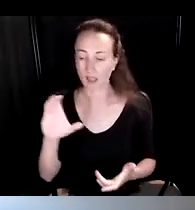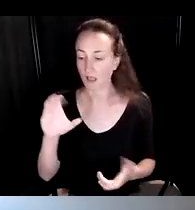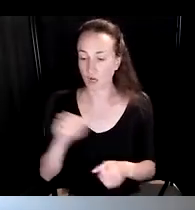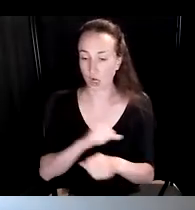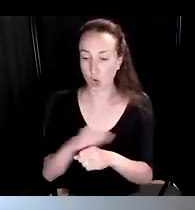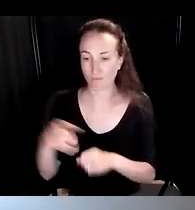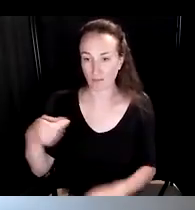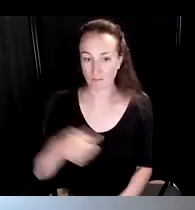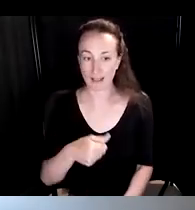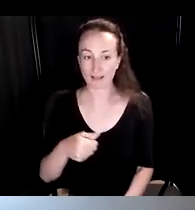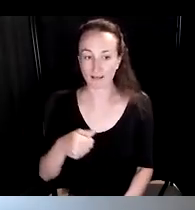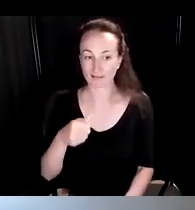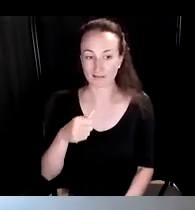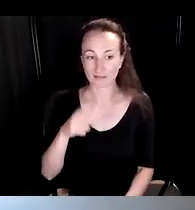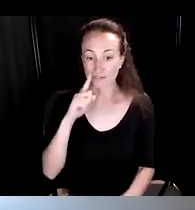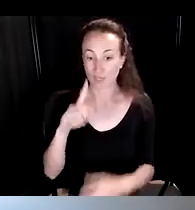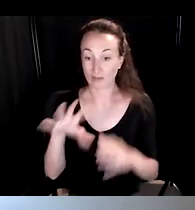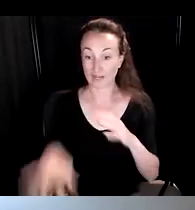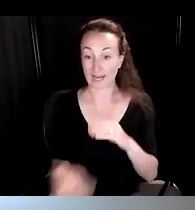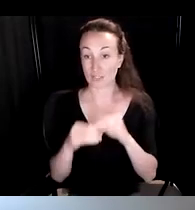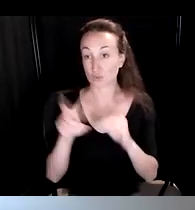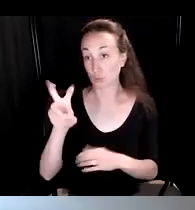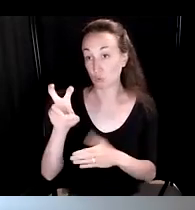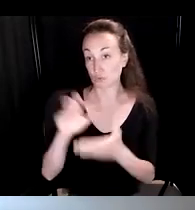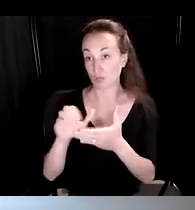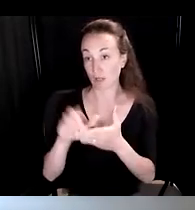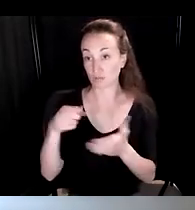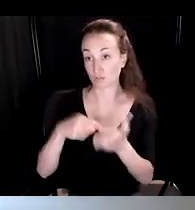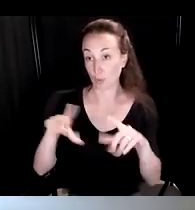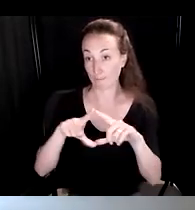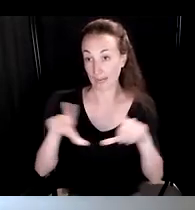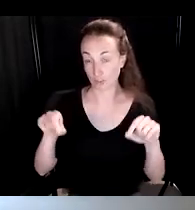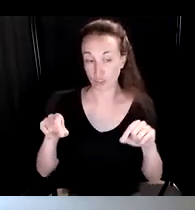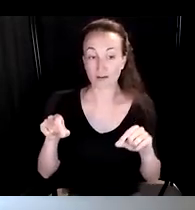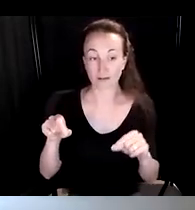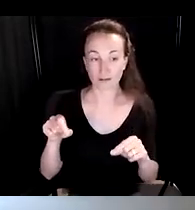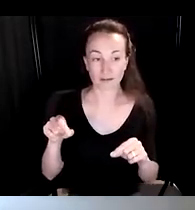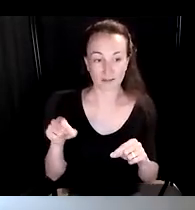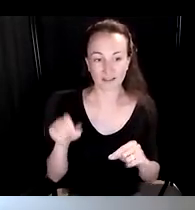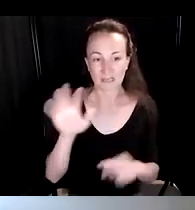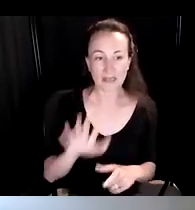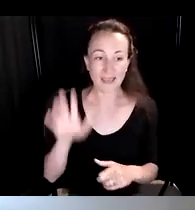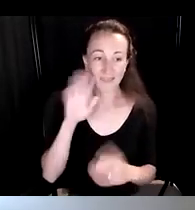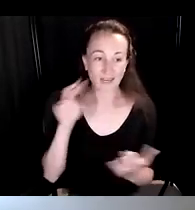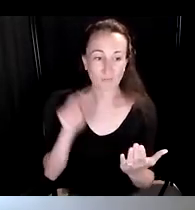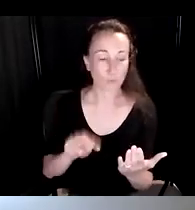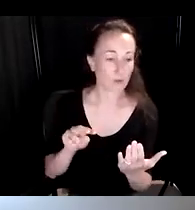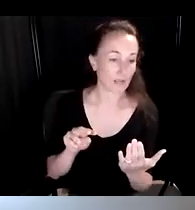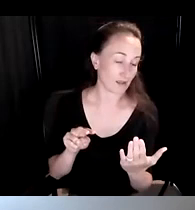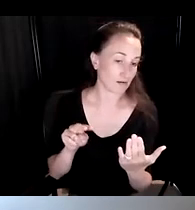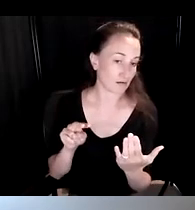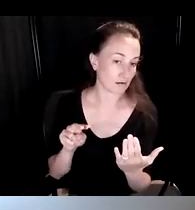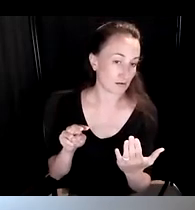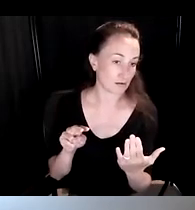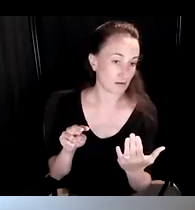$200 in their check every single paycheck. And it was about 50-50 if you looked at whether